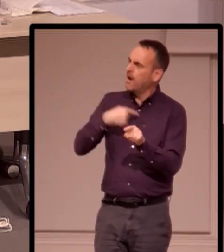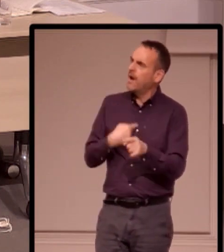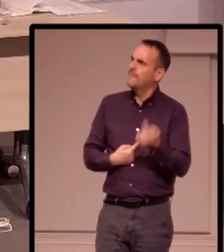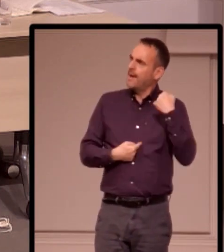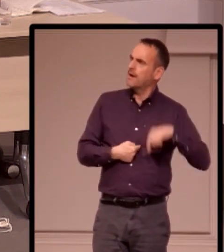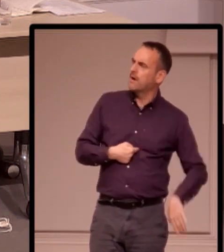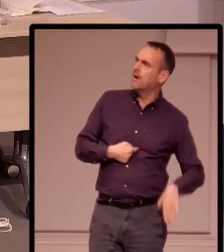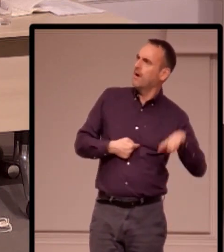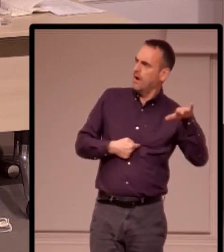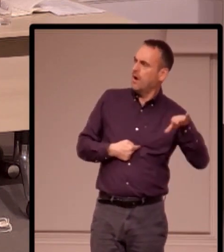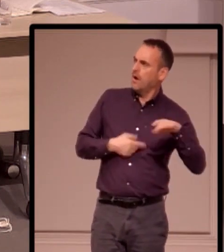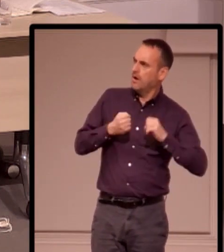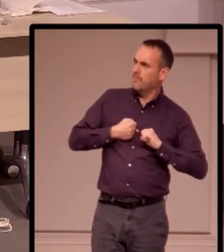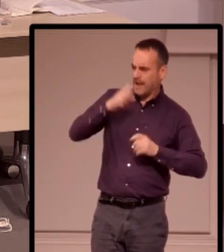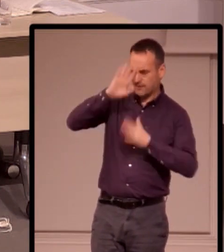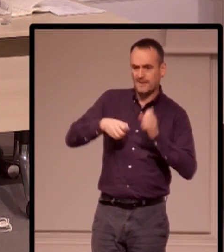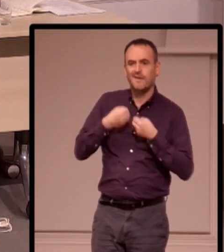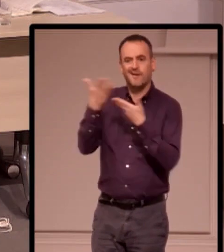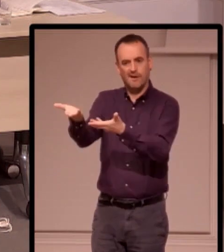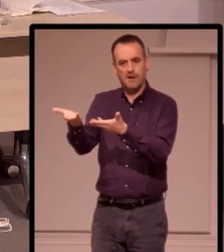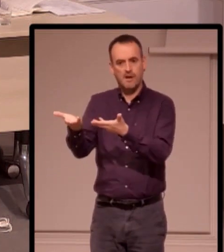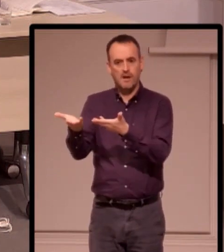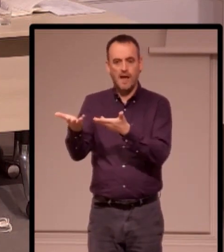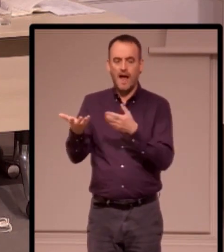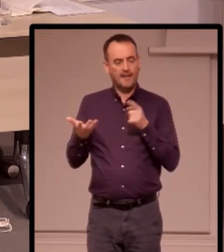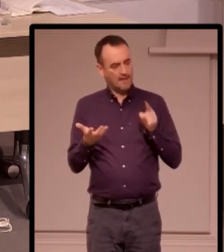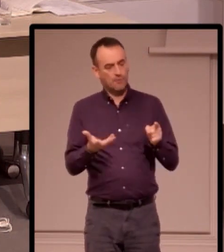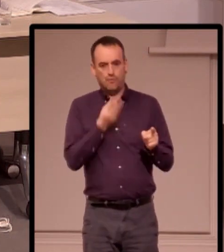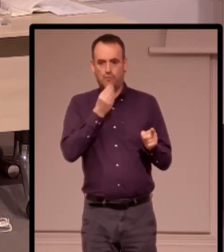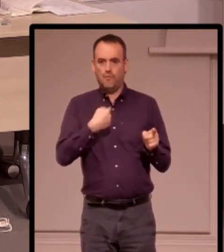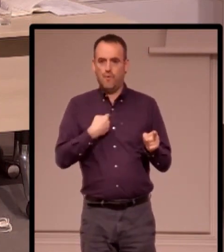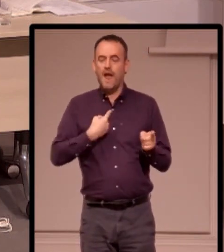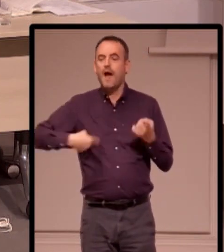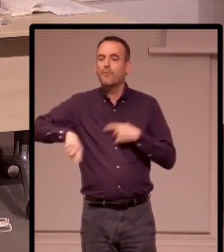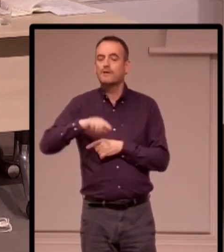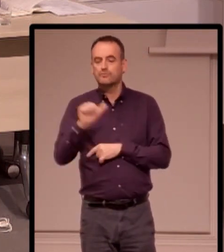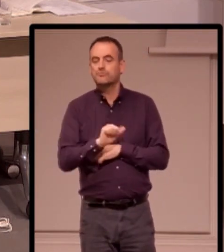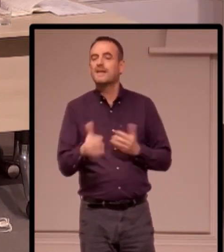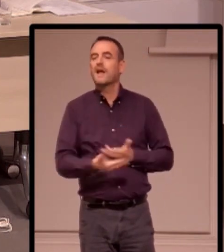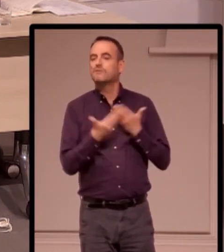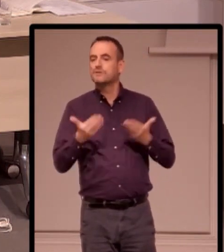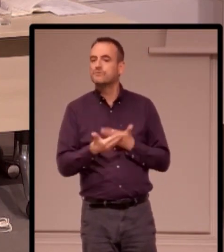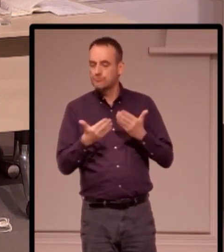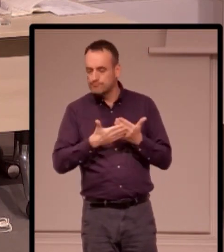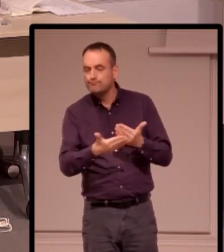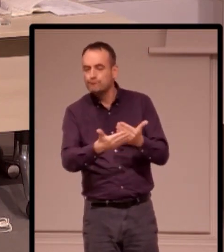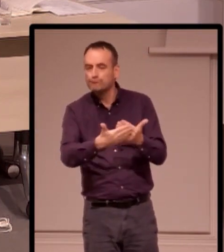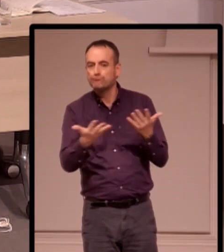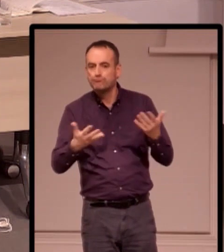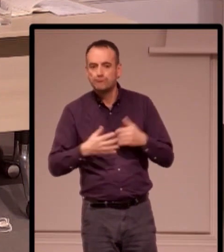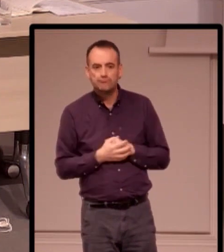what their experience was. And that's, we should be trying to encourage that as much as we can.